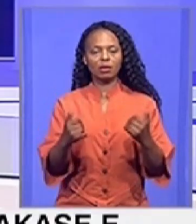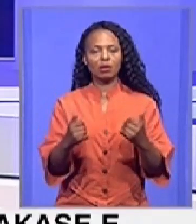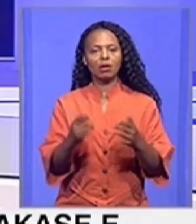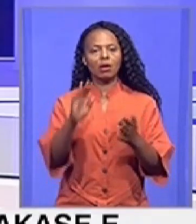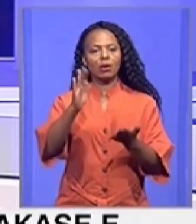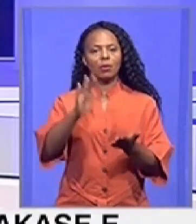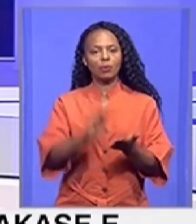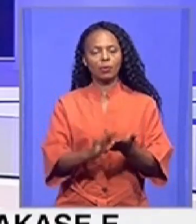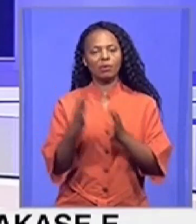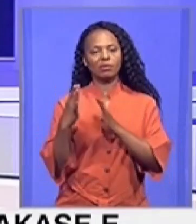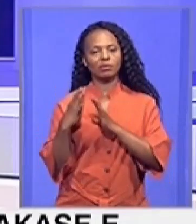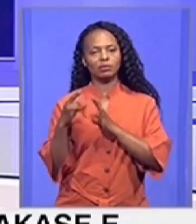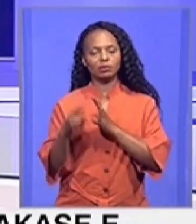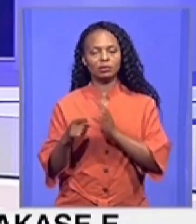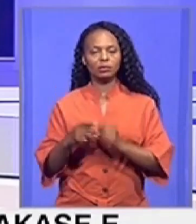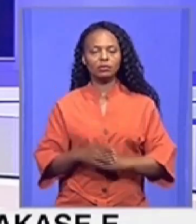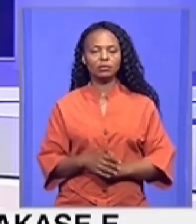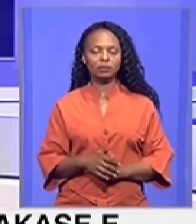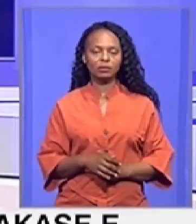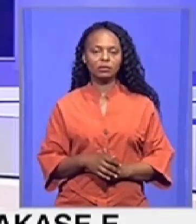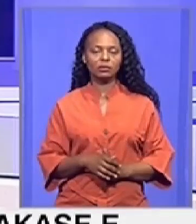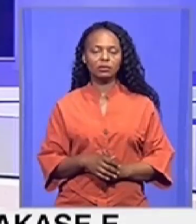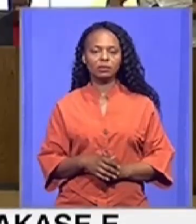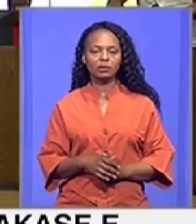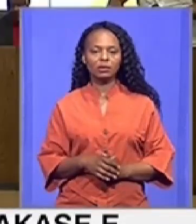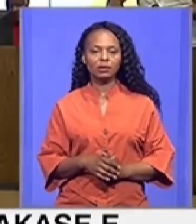ka mokgahlelo o le mong.